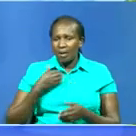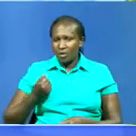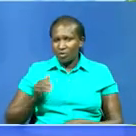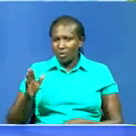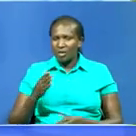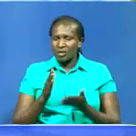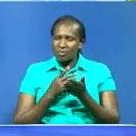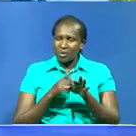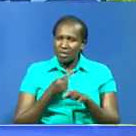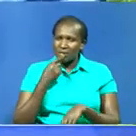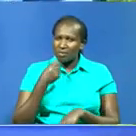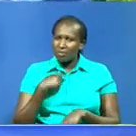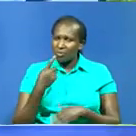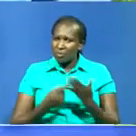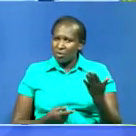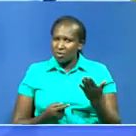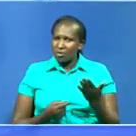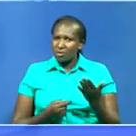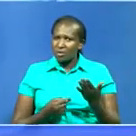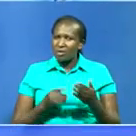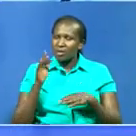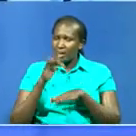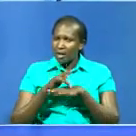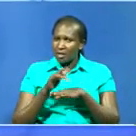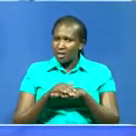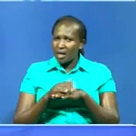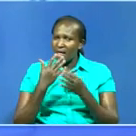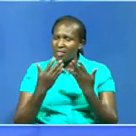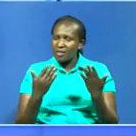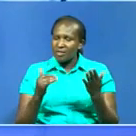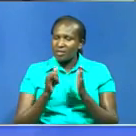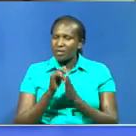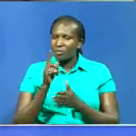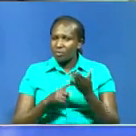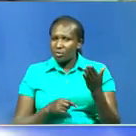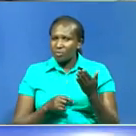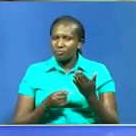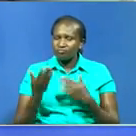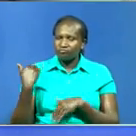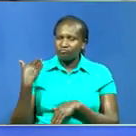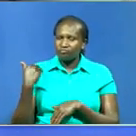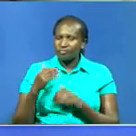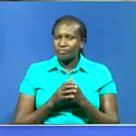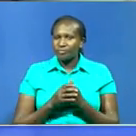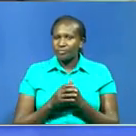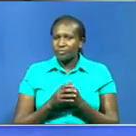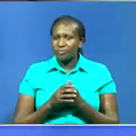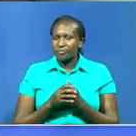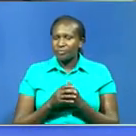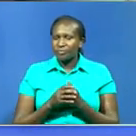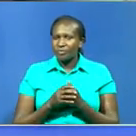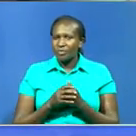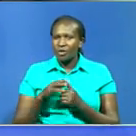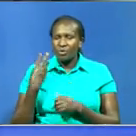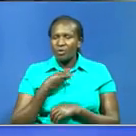they tell me stuff, as I alluded earlier, vitu zenye zinatuma mimi nirudi kwa kitabu nikasome. Keep updating yourself. You're